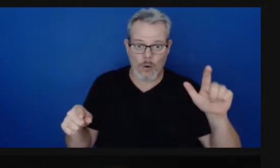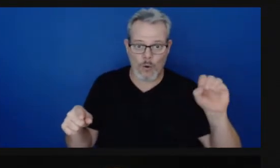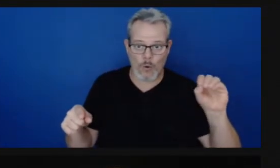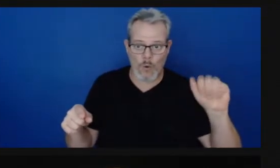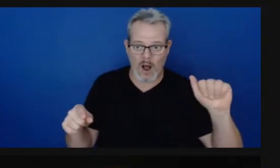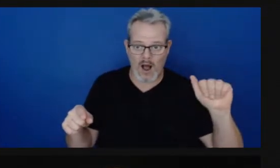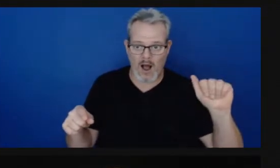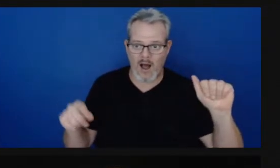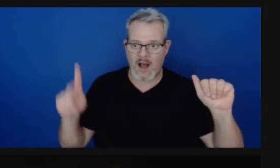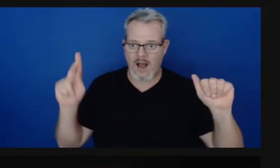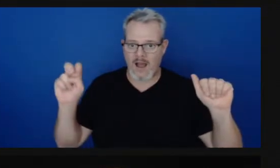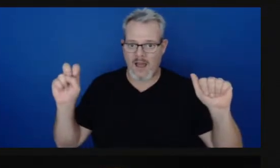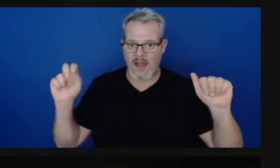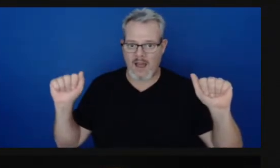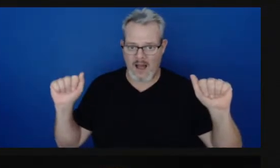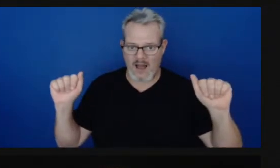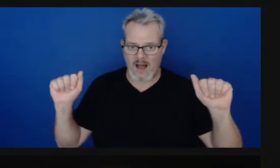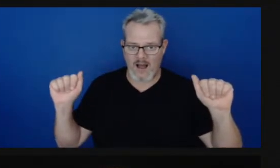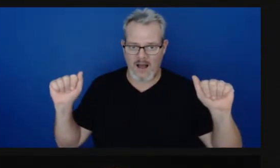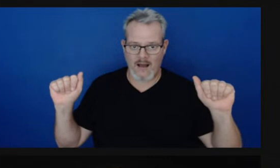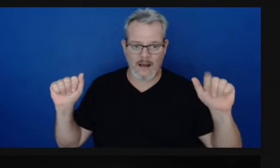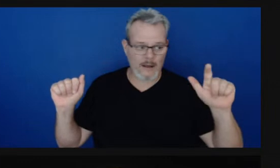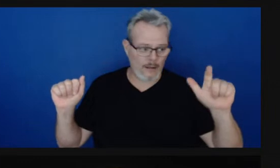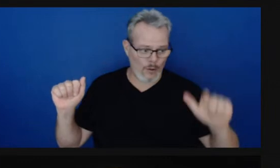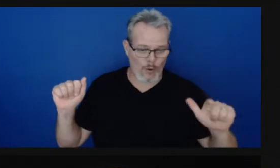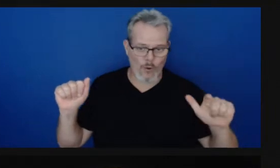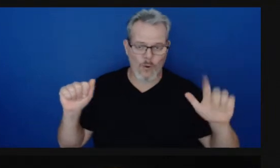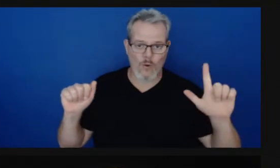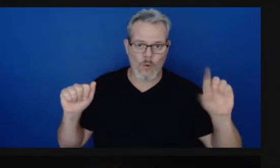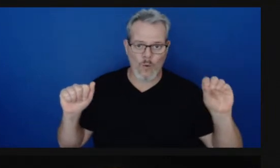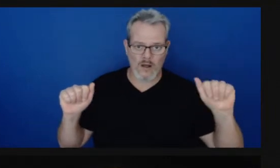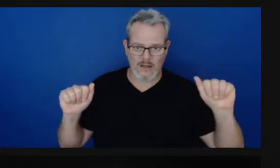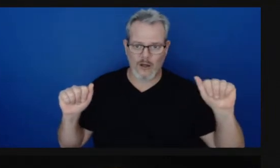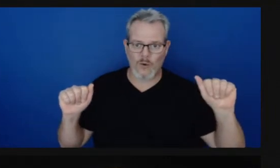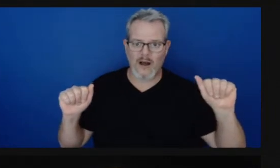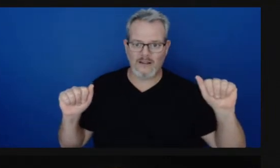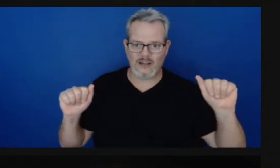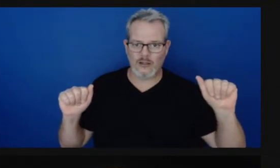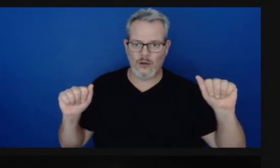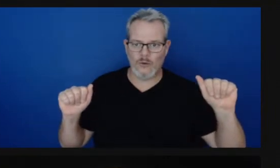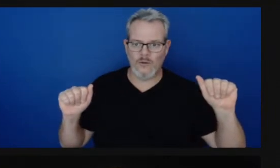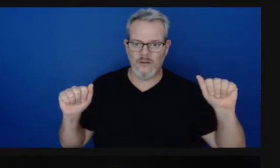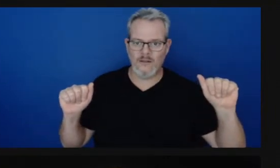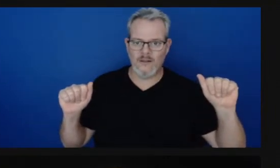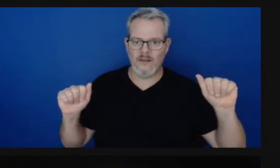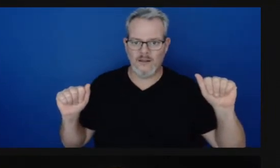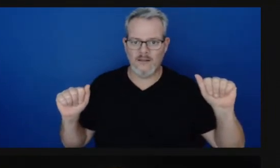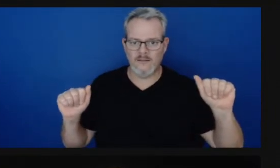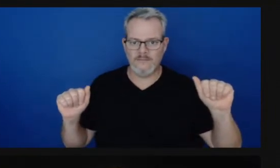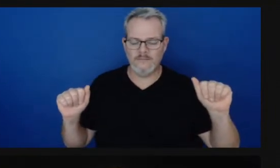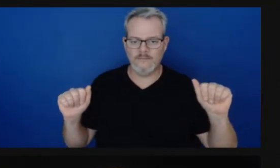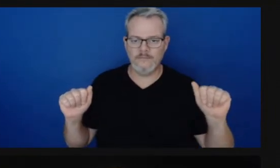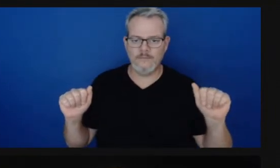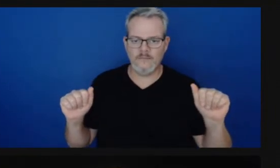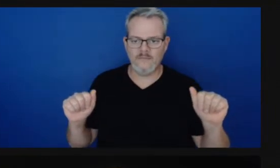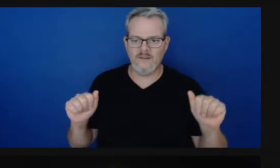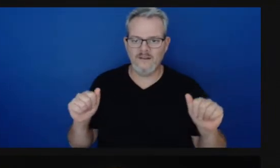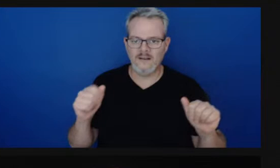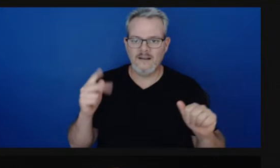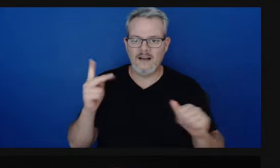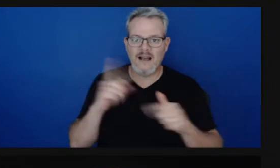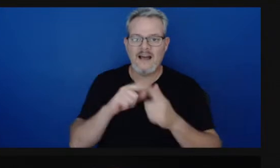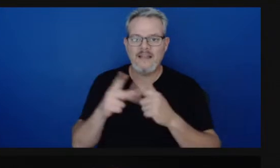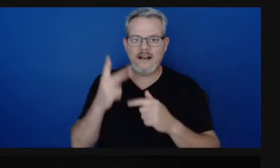as this side over here, and Loa trend as this side. So clearly you can see with the chemistry, there's two different populations. And a jump to